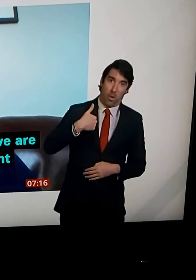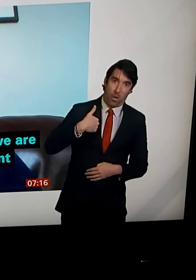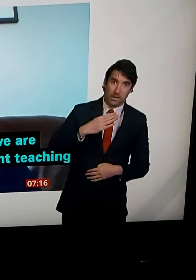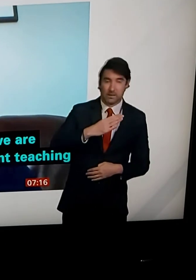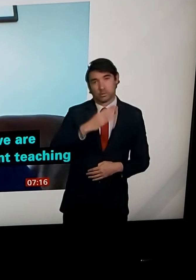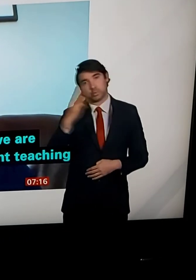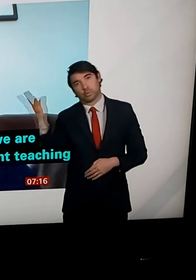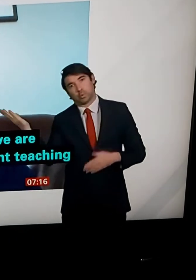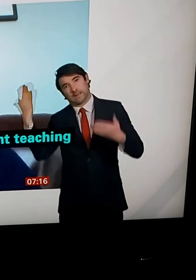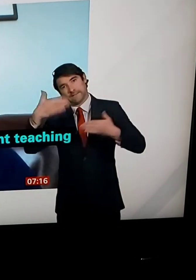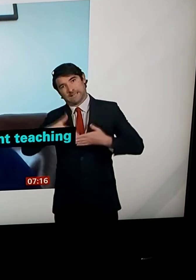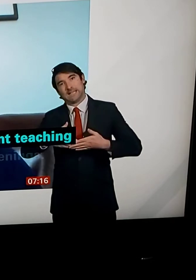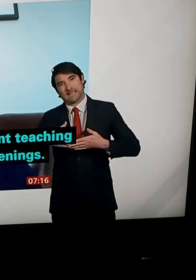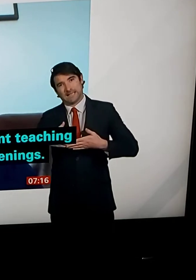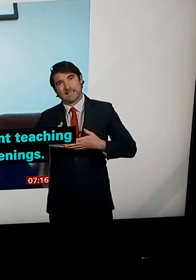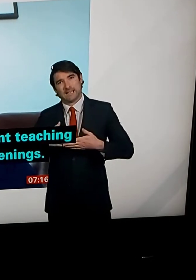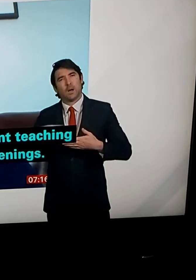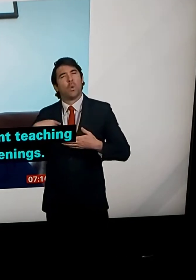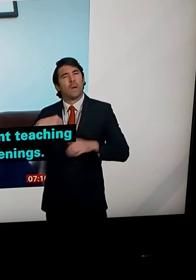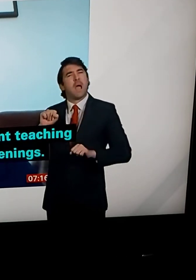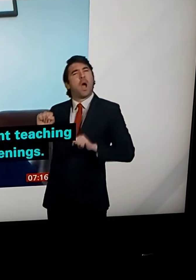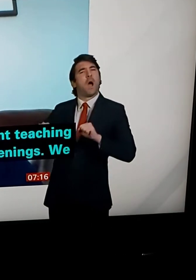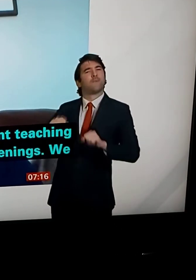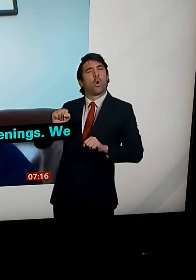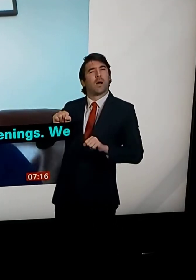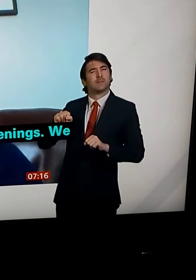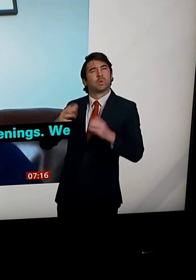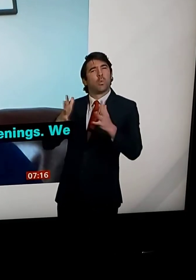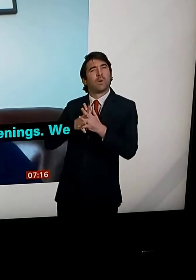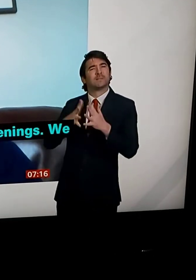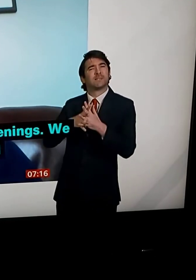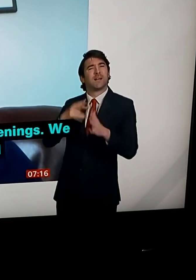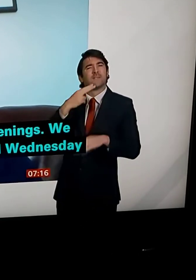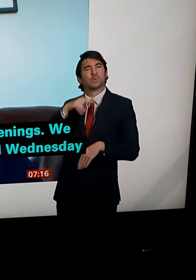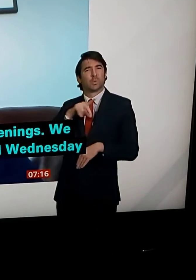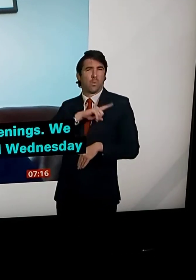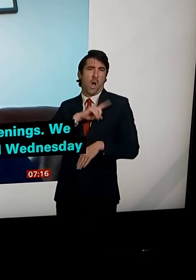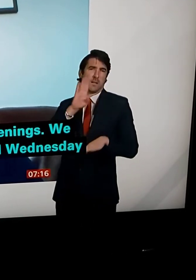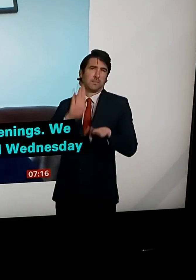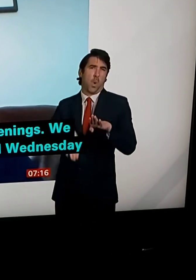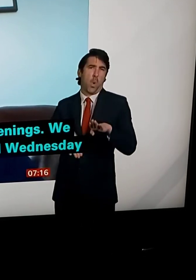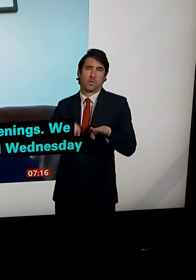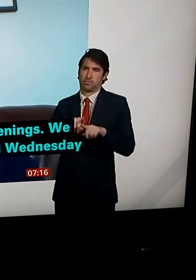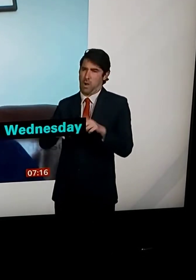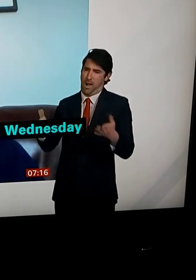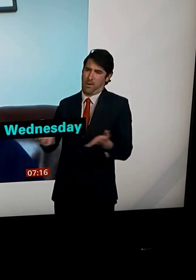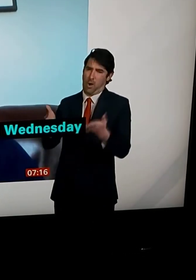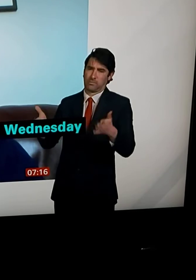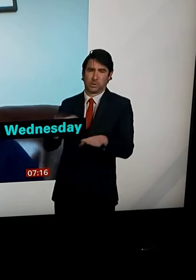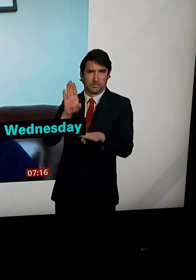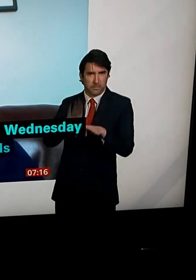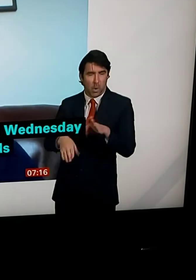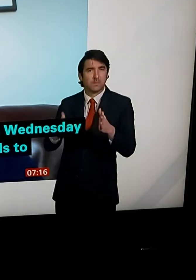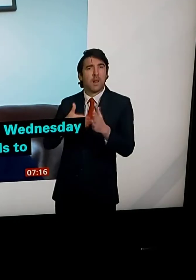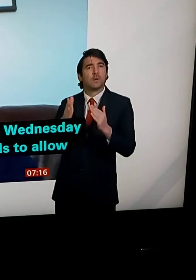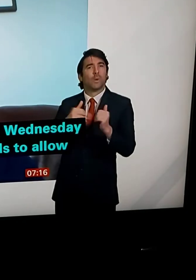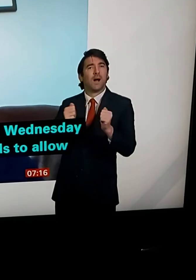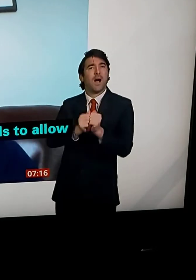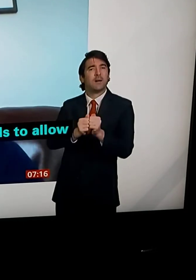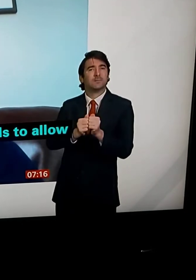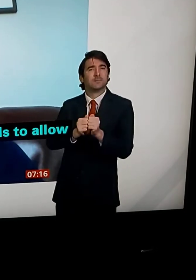and weekends to allow students to engage with sports and social activities as part of their extracurricular activities, but ensuring that we've got